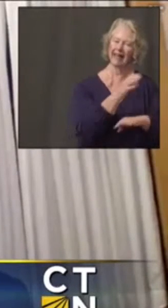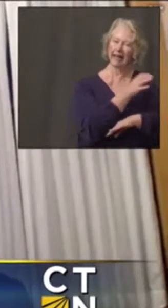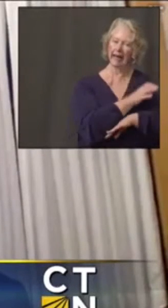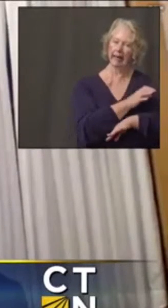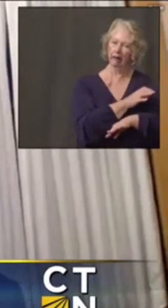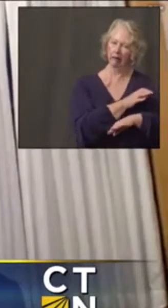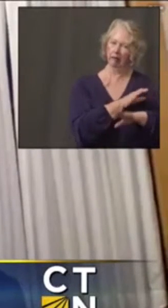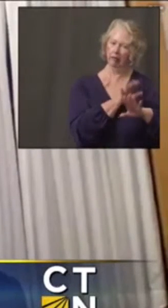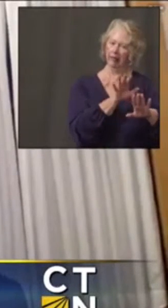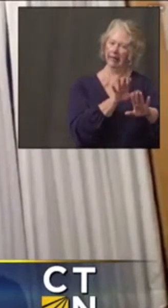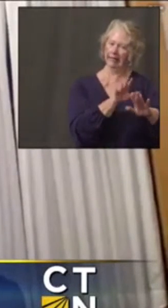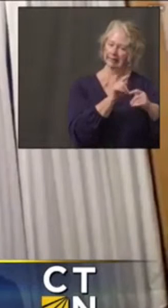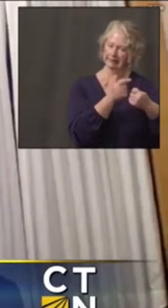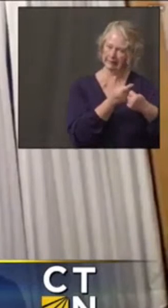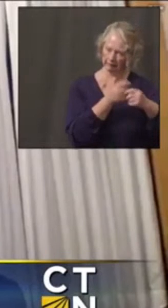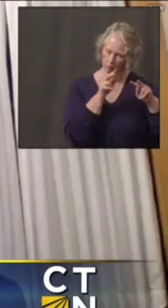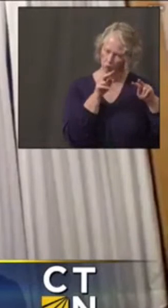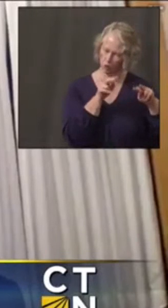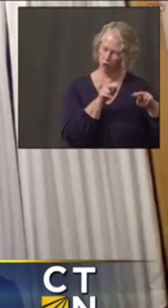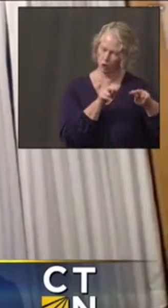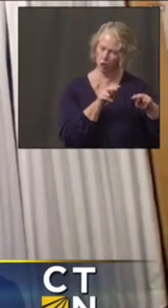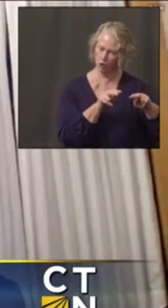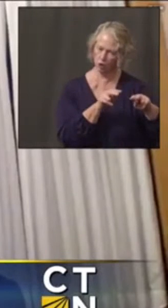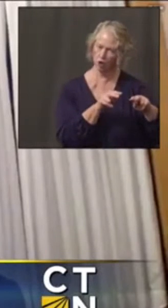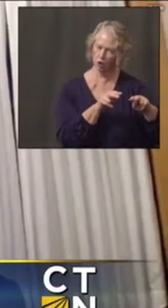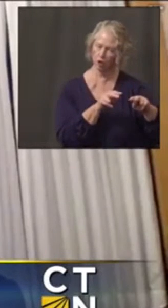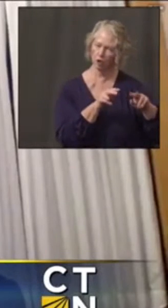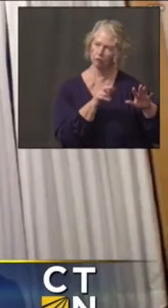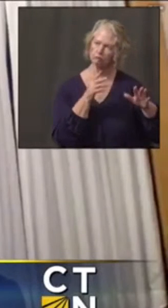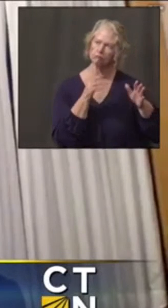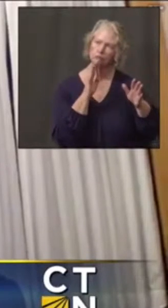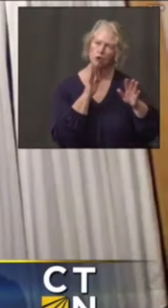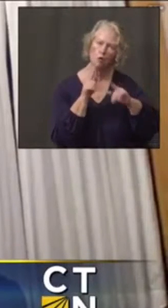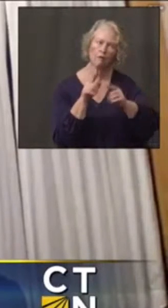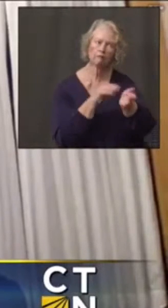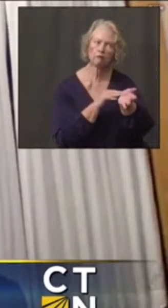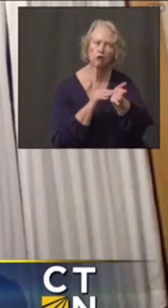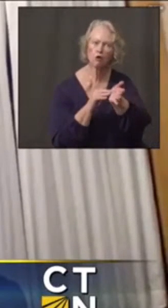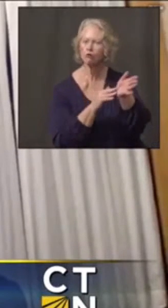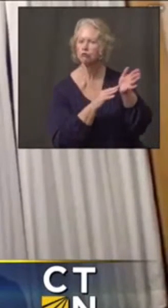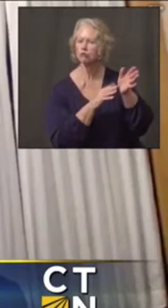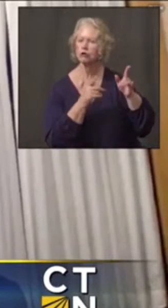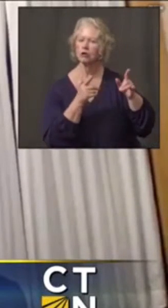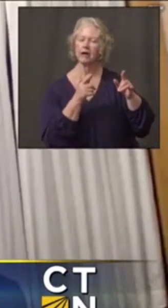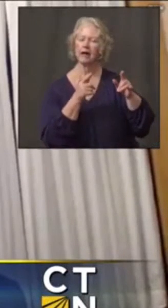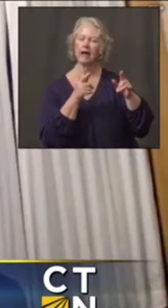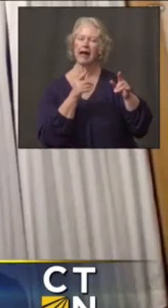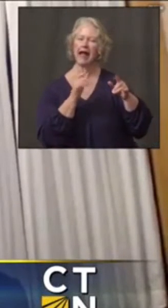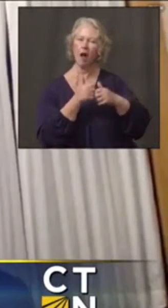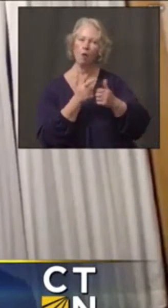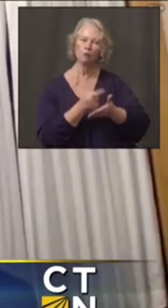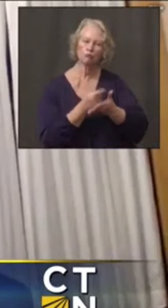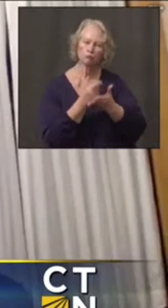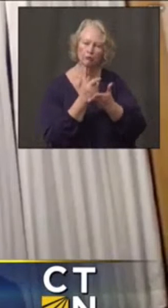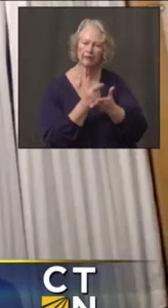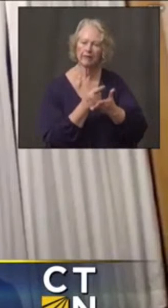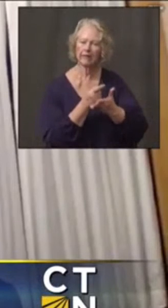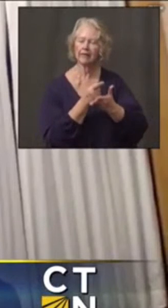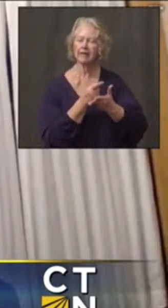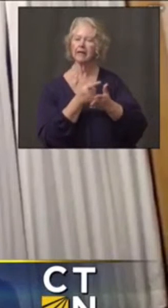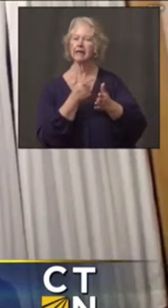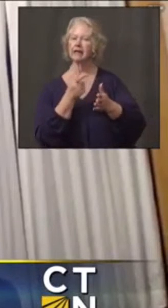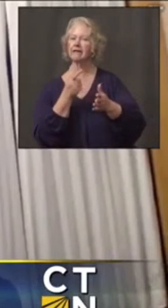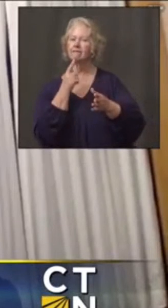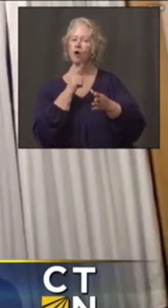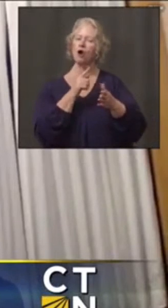and his team and our doctors around the state are taking to treat COVID patients is less intensive for ICU beds than it